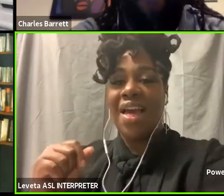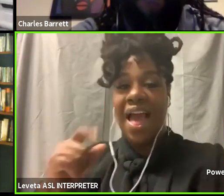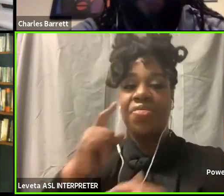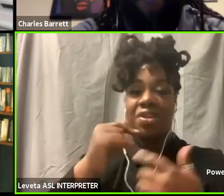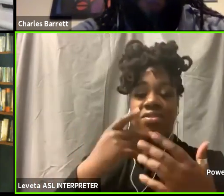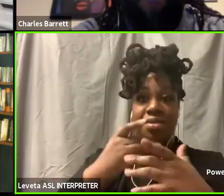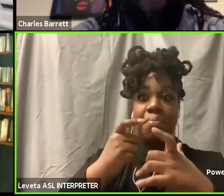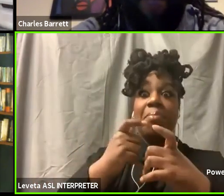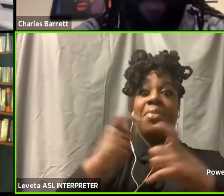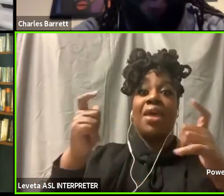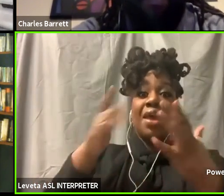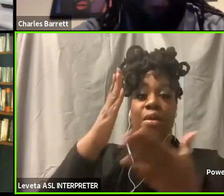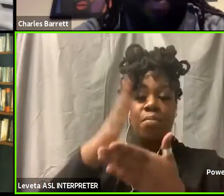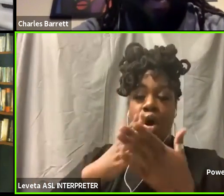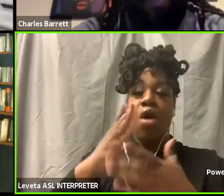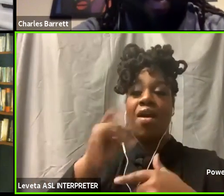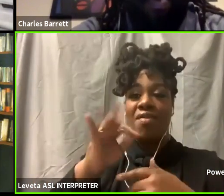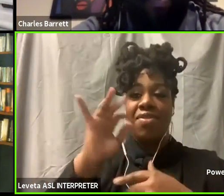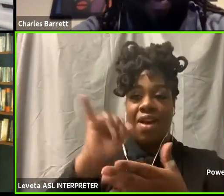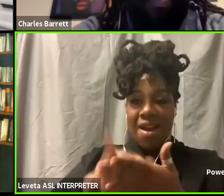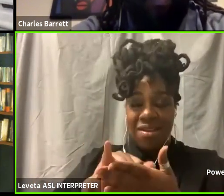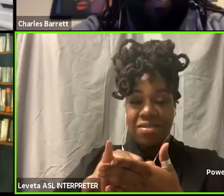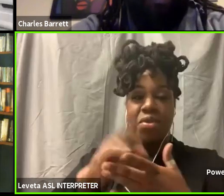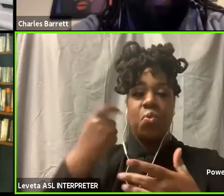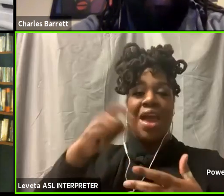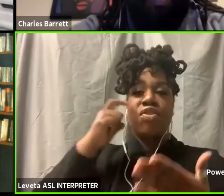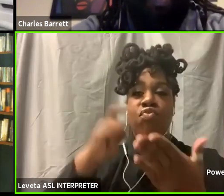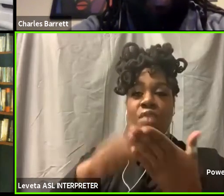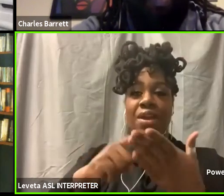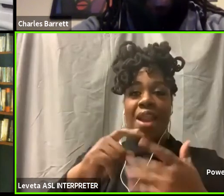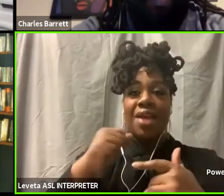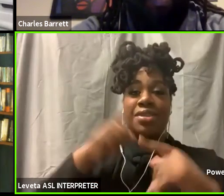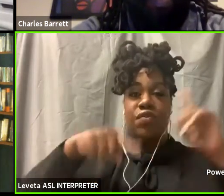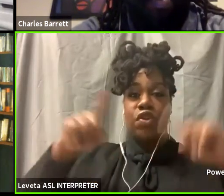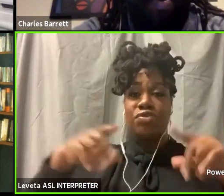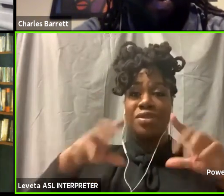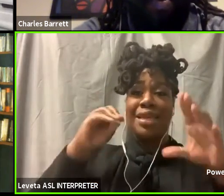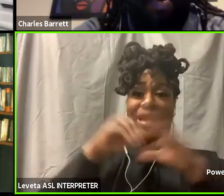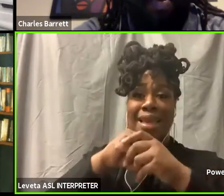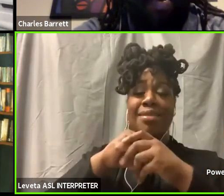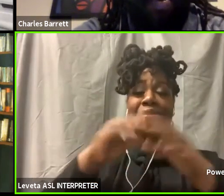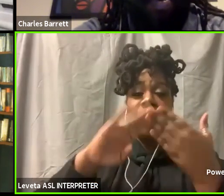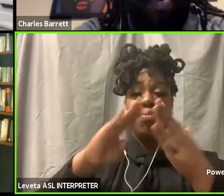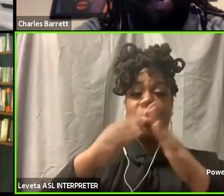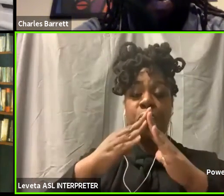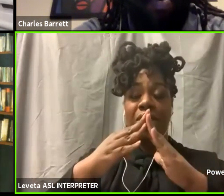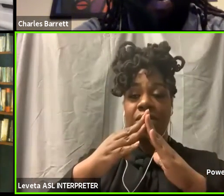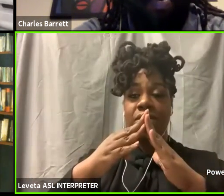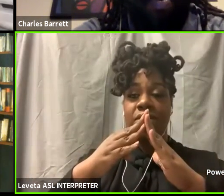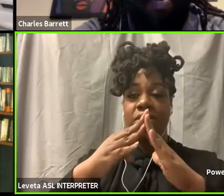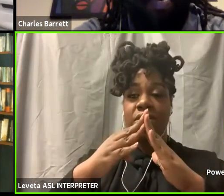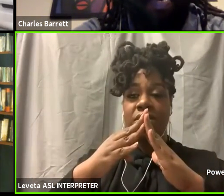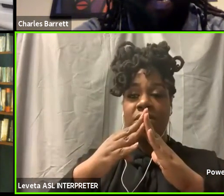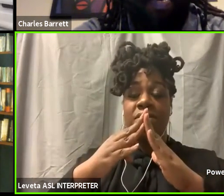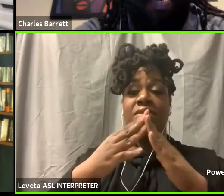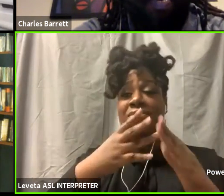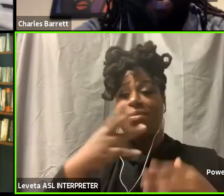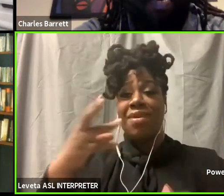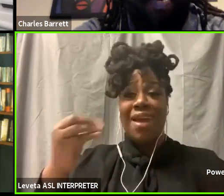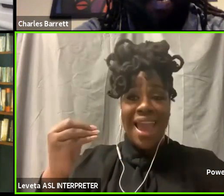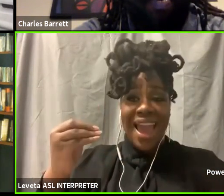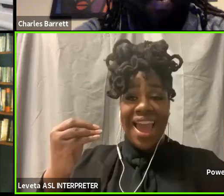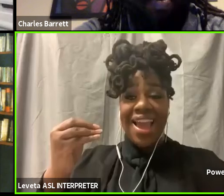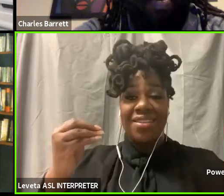recognizing the diversity within communities, right? And among communities. And you're right on, as you mentioned,